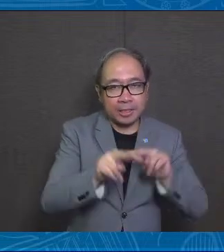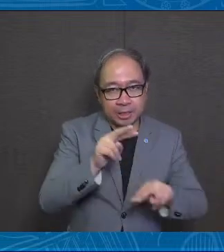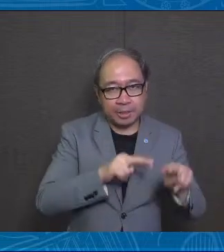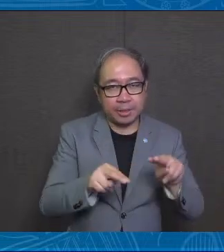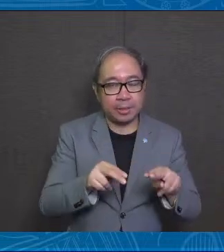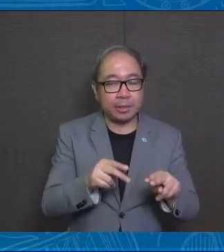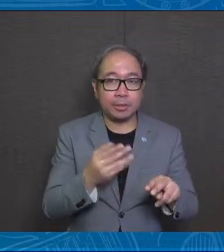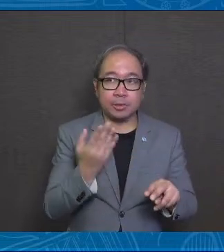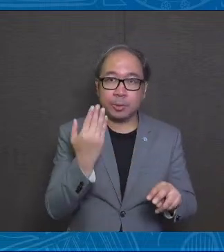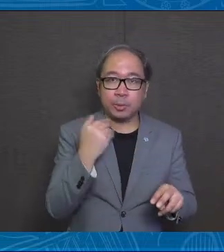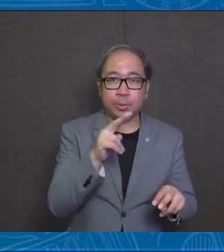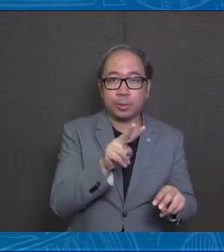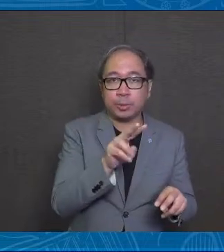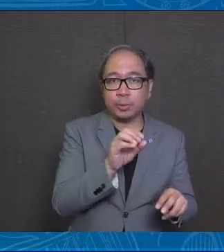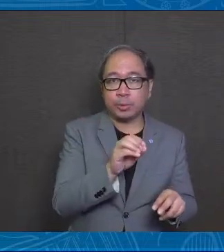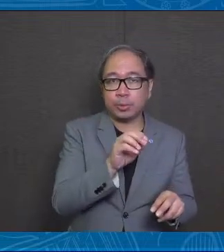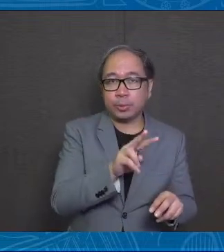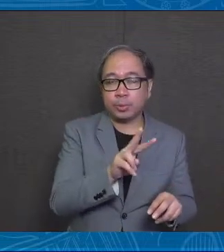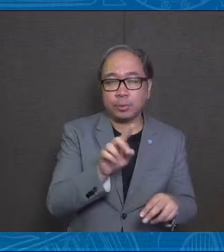21-25,